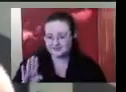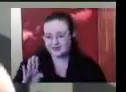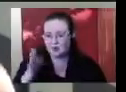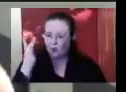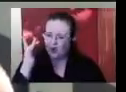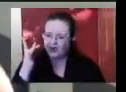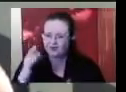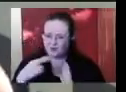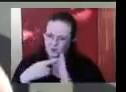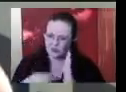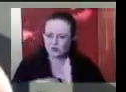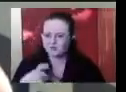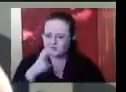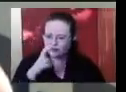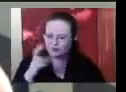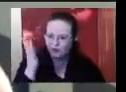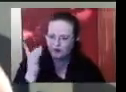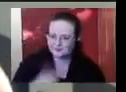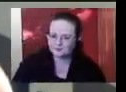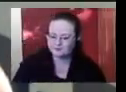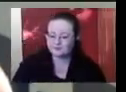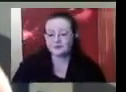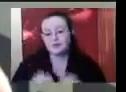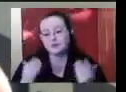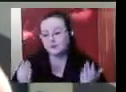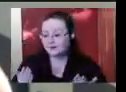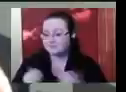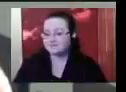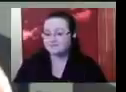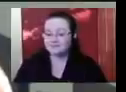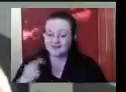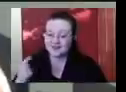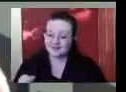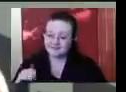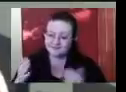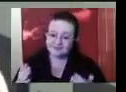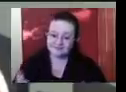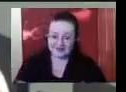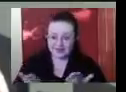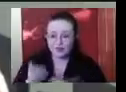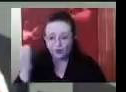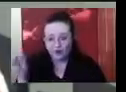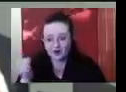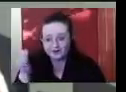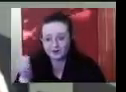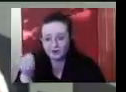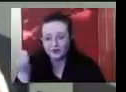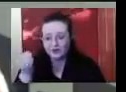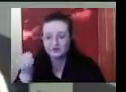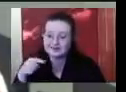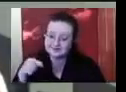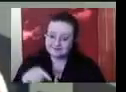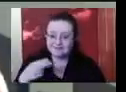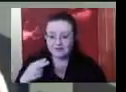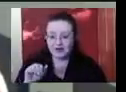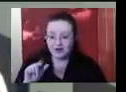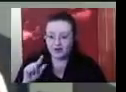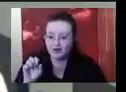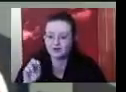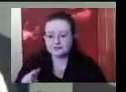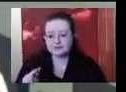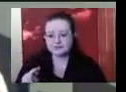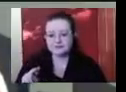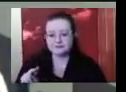You know, I think what we're talking about is, as Ontarians and as, you know, residents of Halton, we're